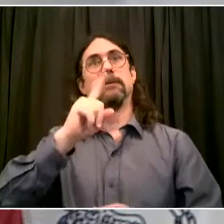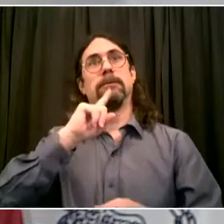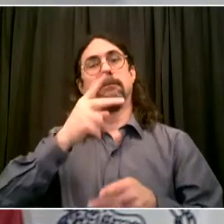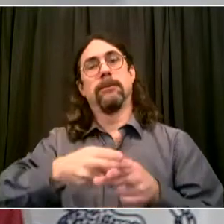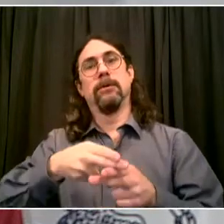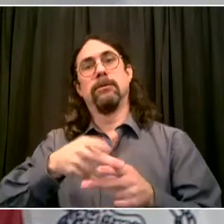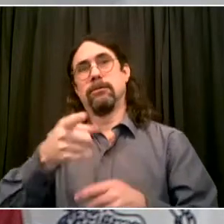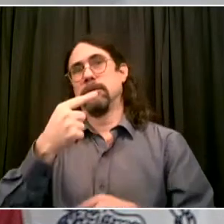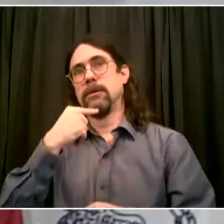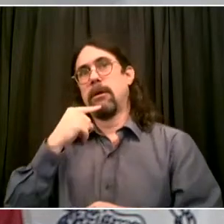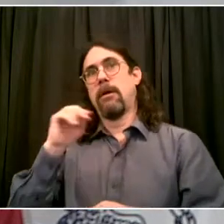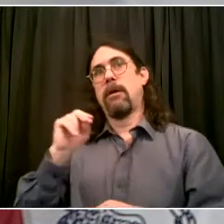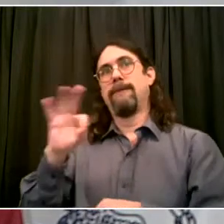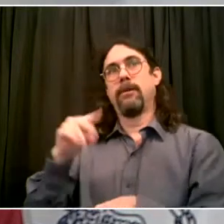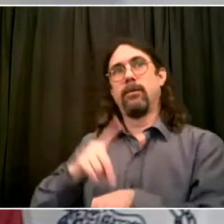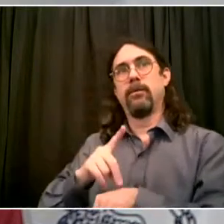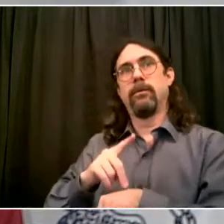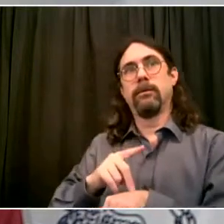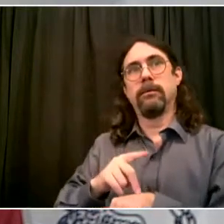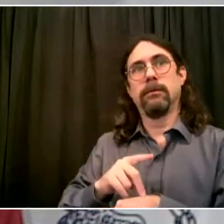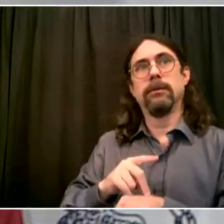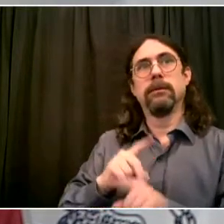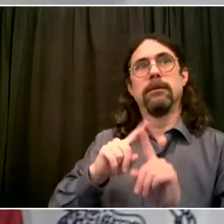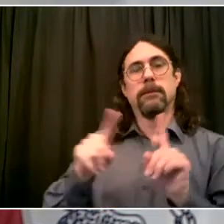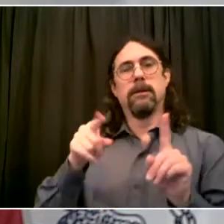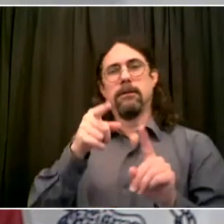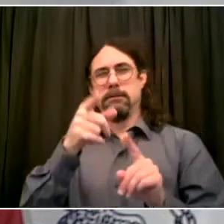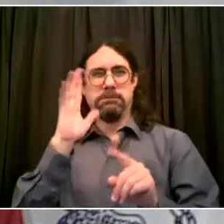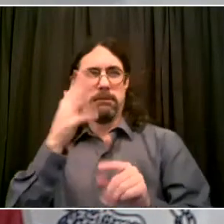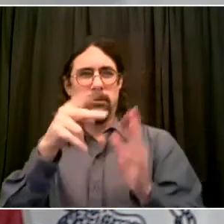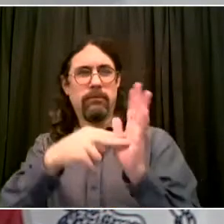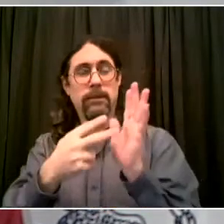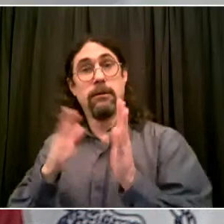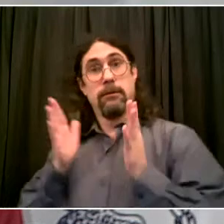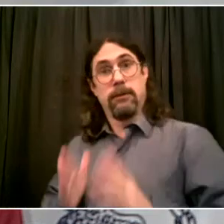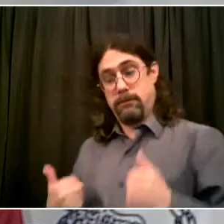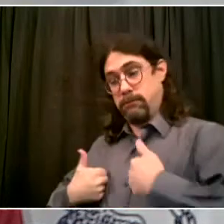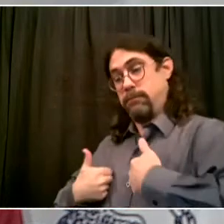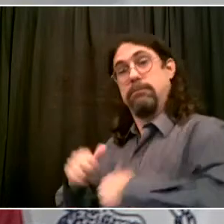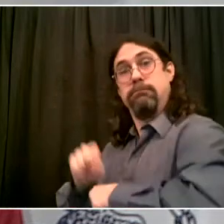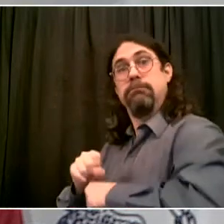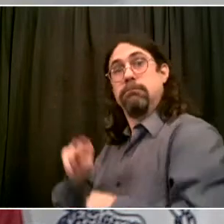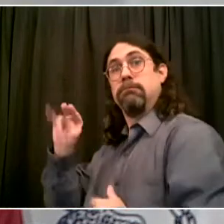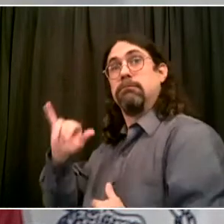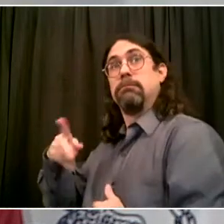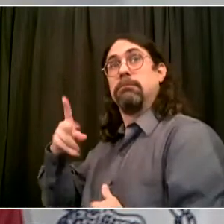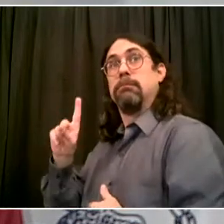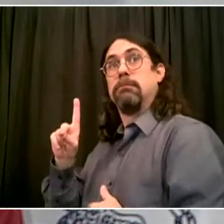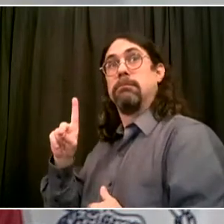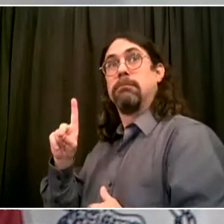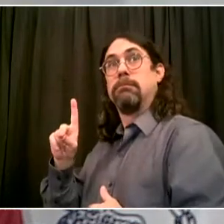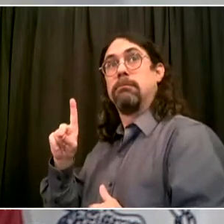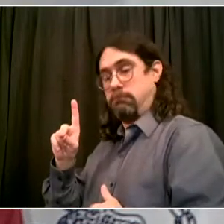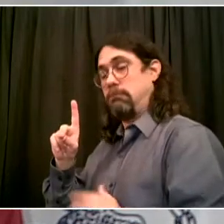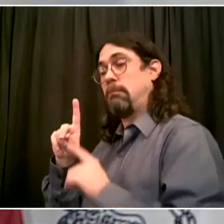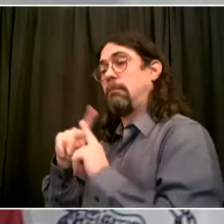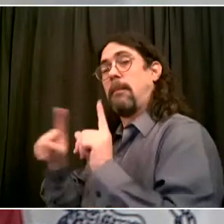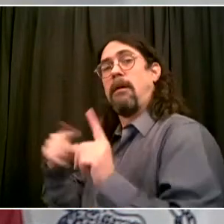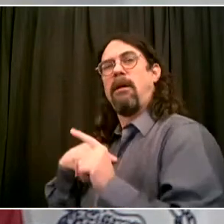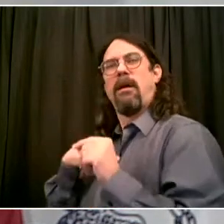don't have any evidence of anyone at this point. There's some situations with retired officers who no